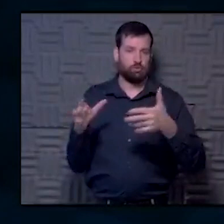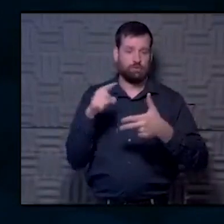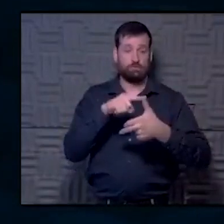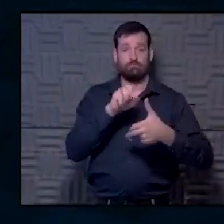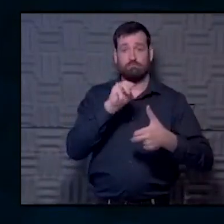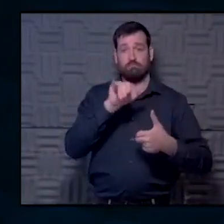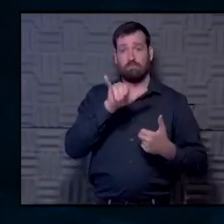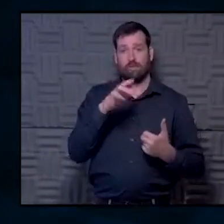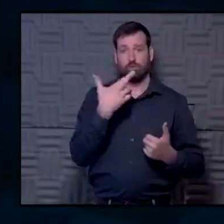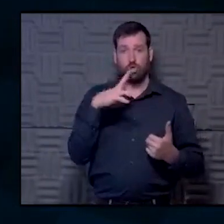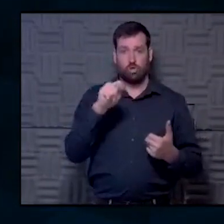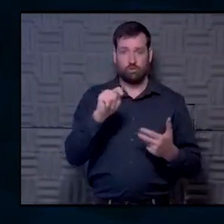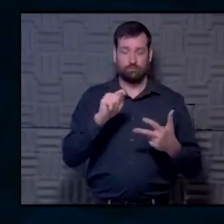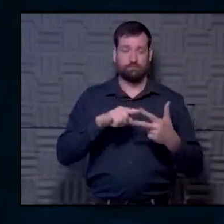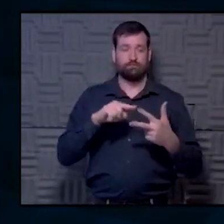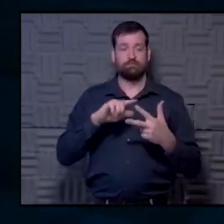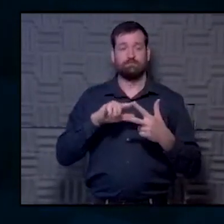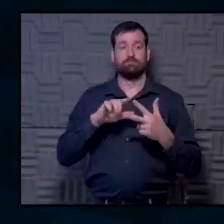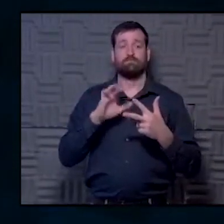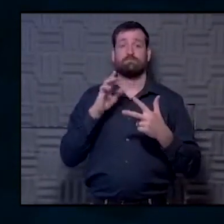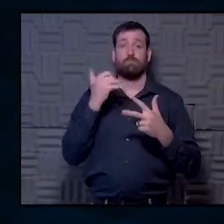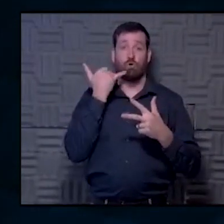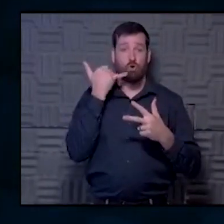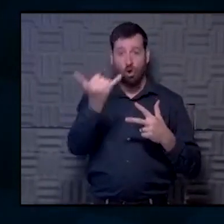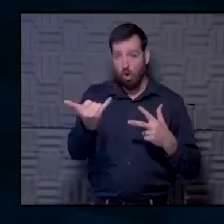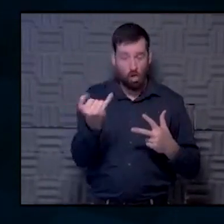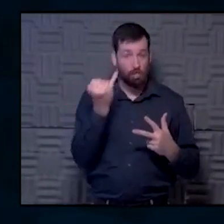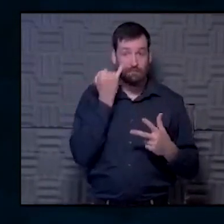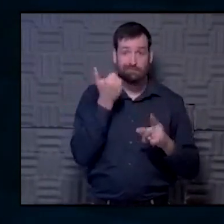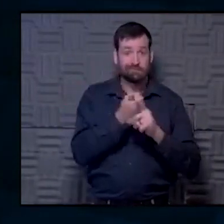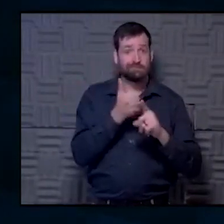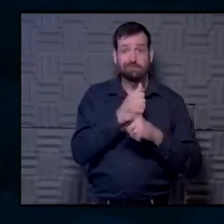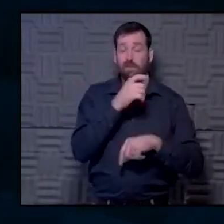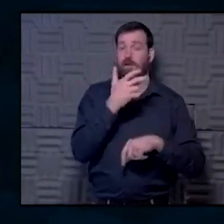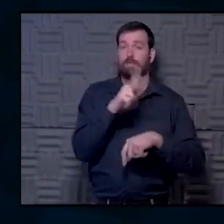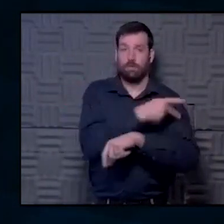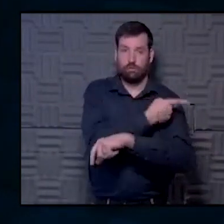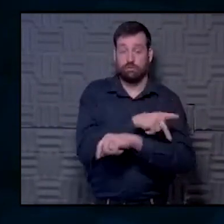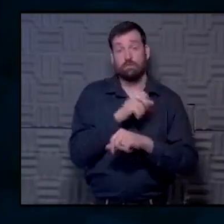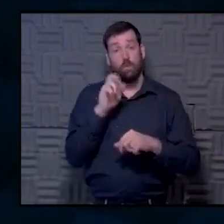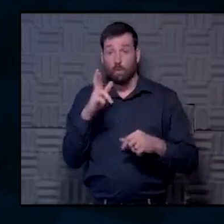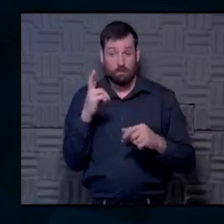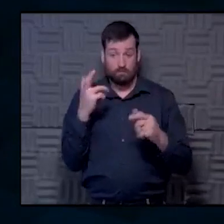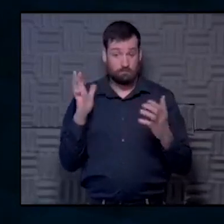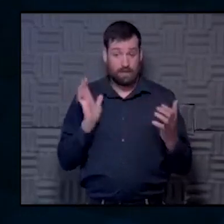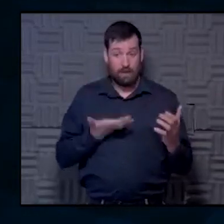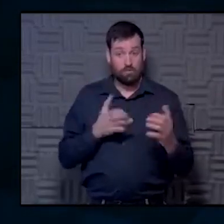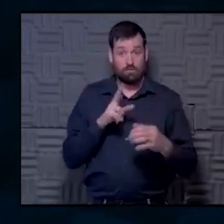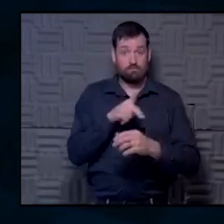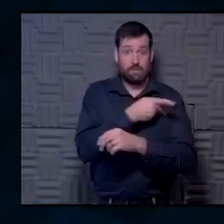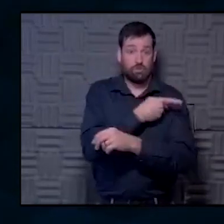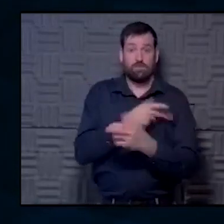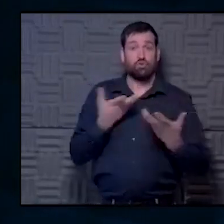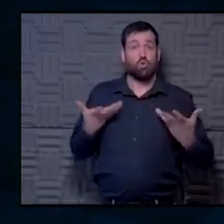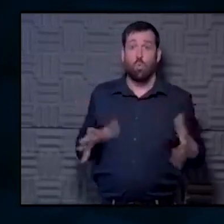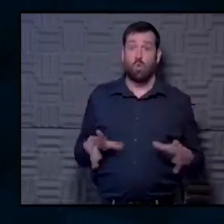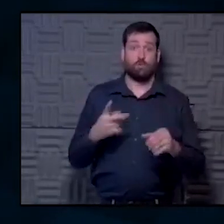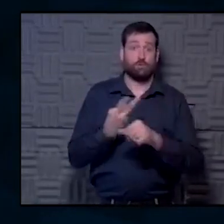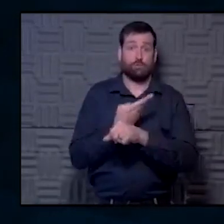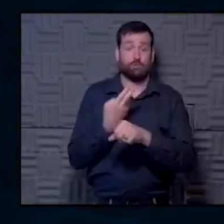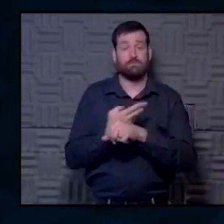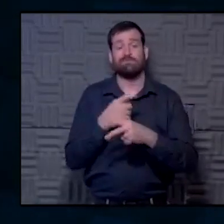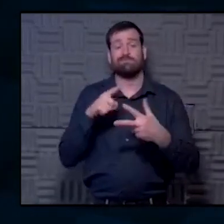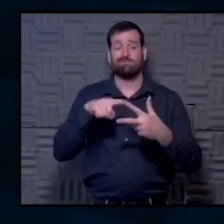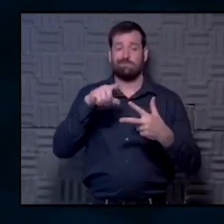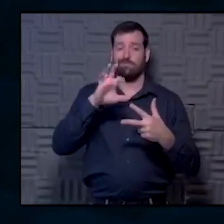your MyChart. You can also call, if you're not a patient, you can call, or if you are one of our patients and don't want to do the internet, call